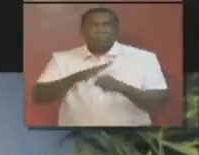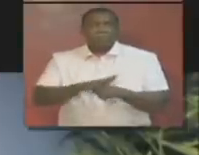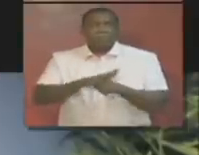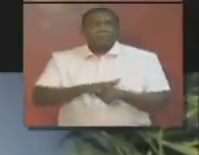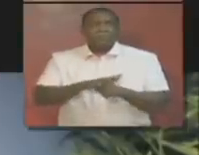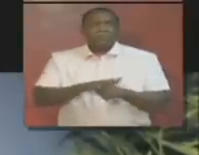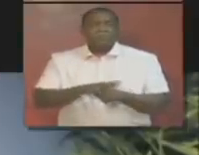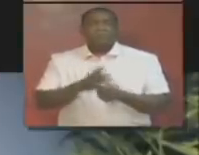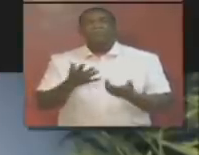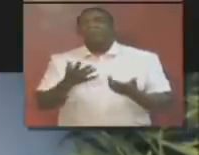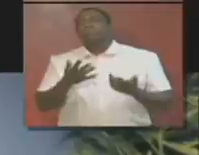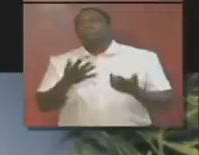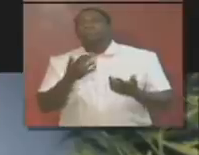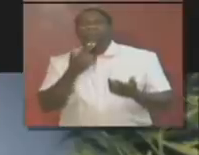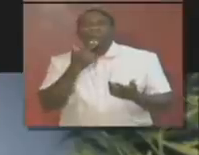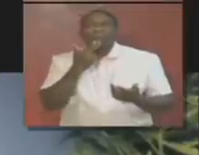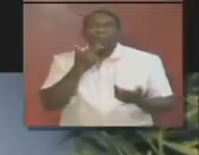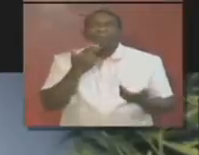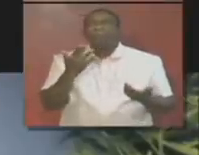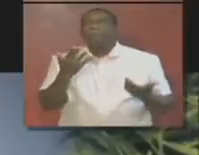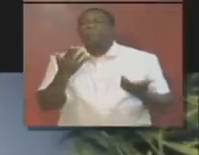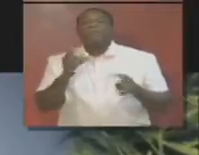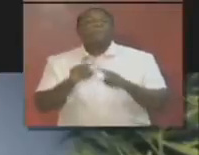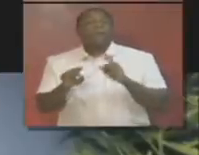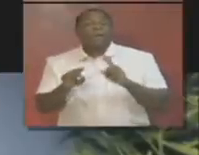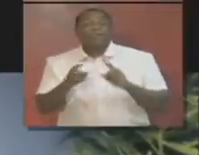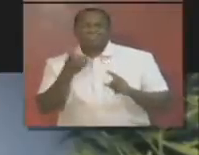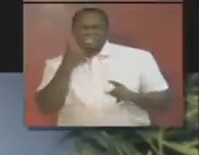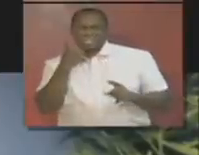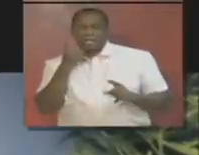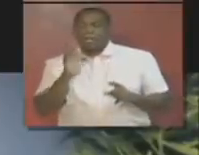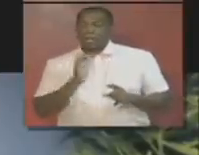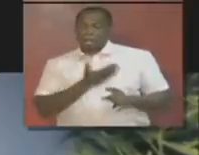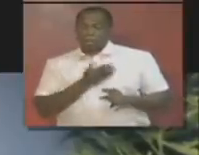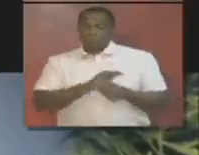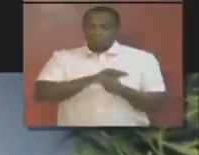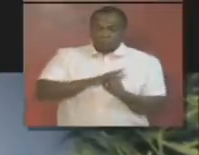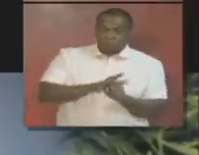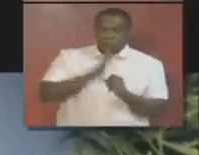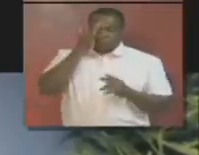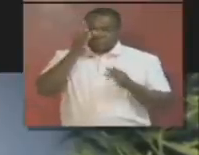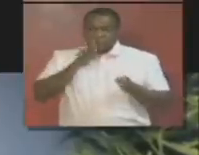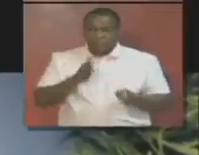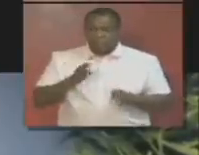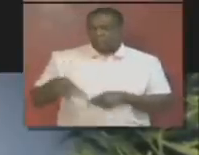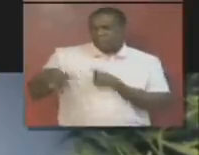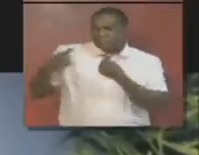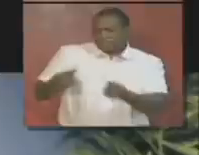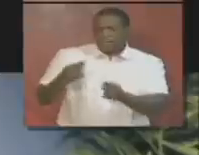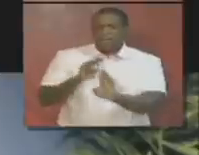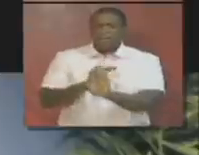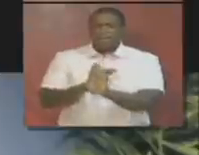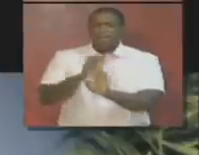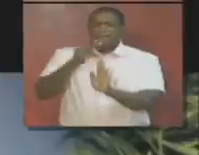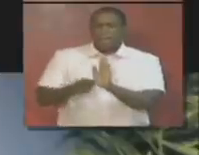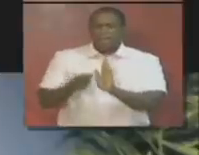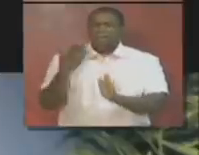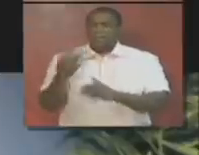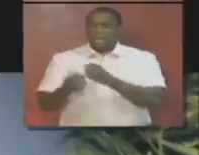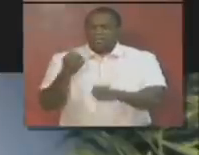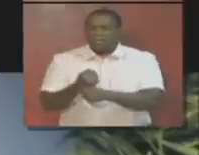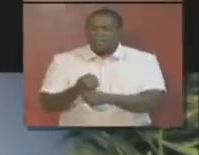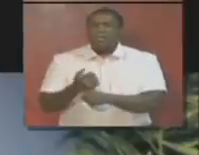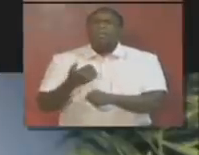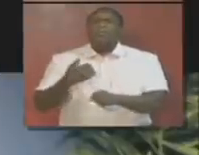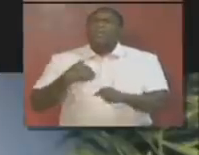the COVID-19 patients that we've had so far, beginning from March last year, do we have any figures in